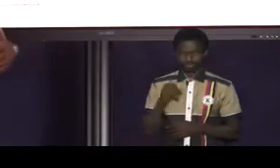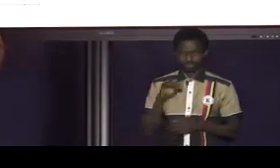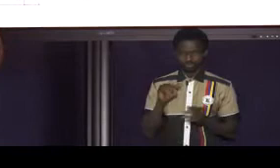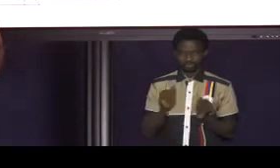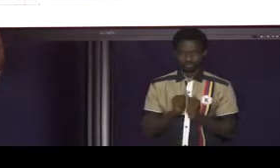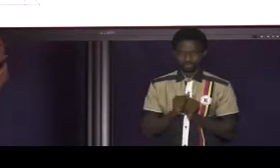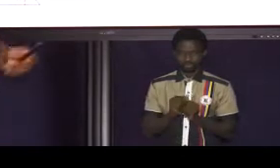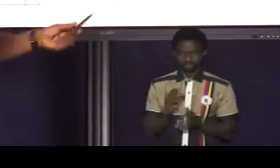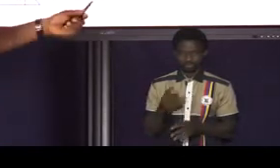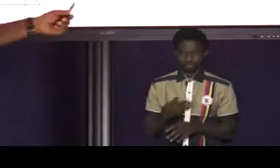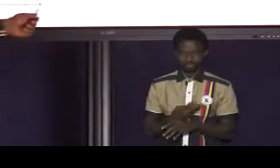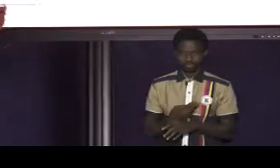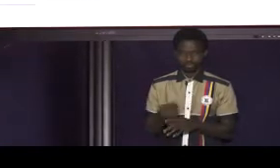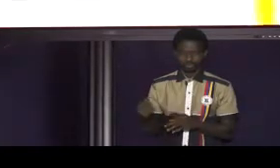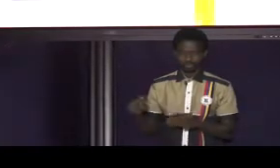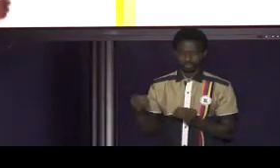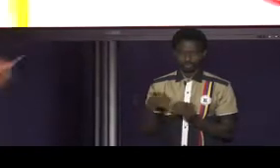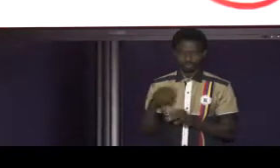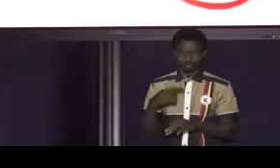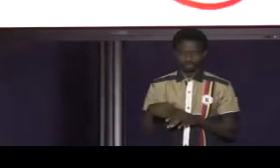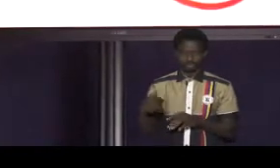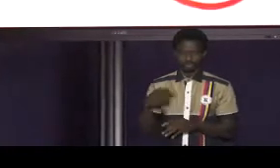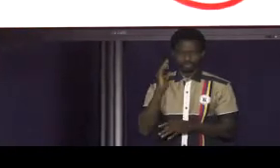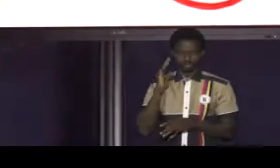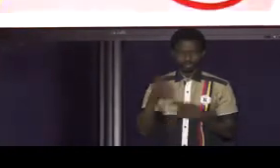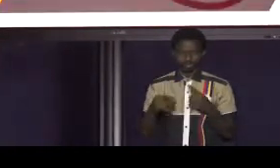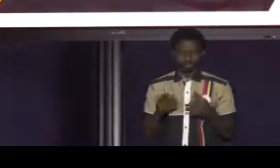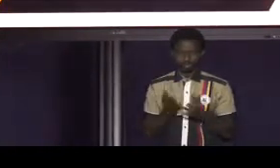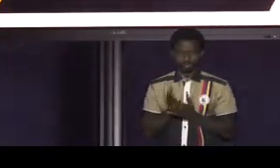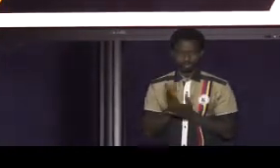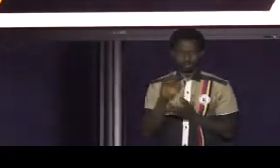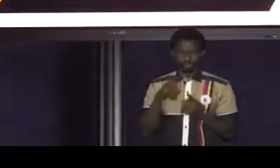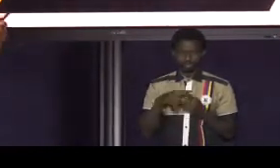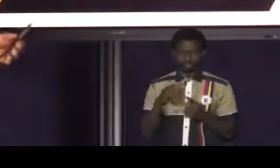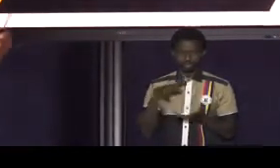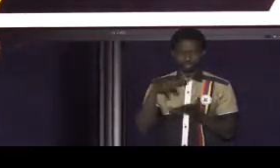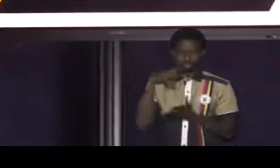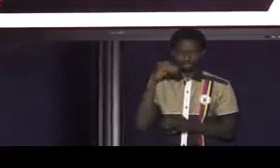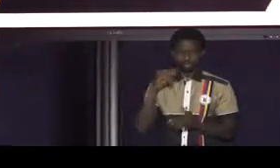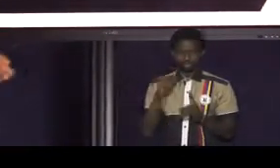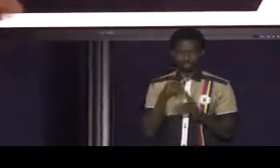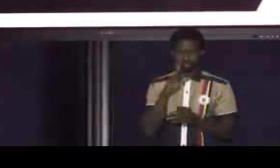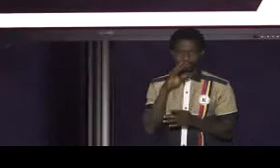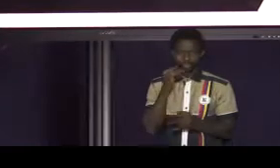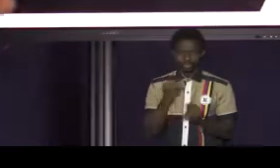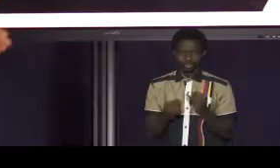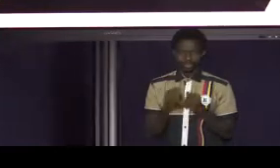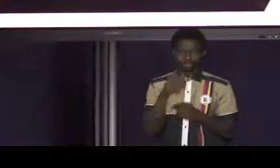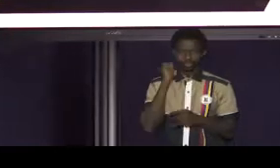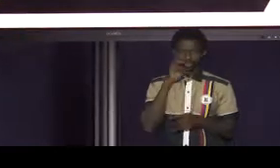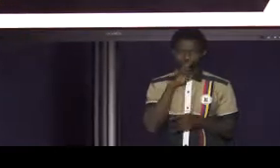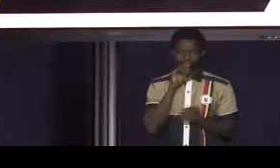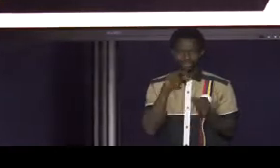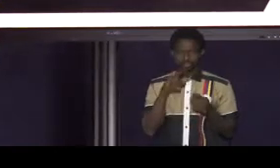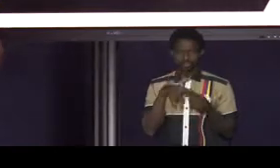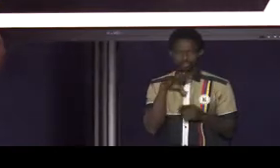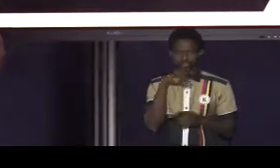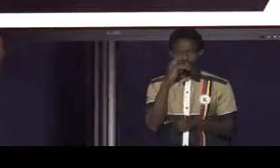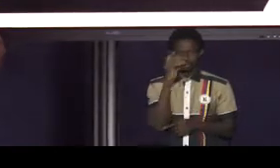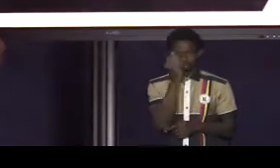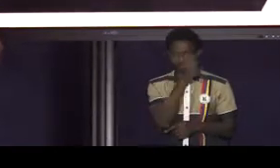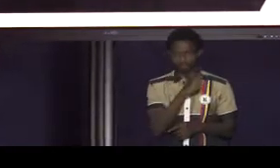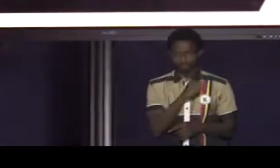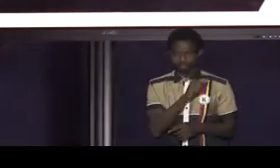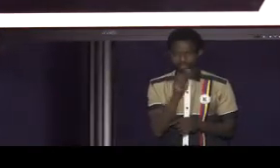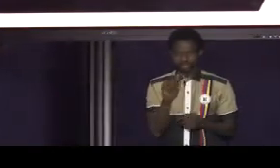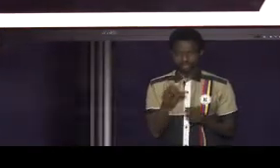without wasting much time then, we will go straight into the learning objectives. By the end of the lesson, you should be able to find the missing